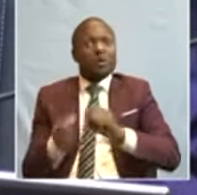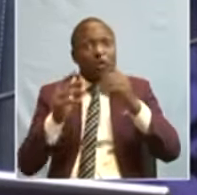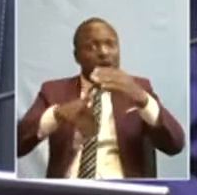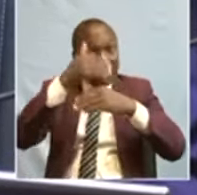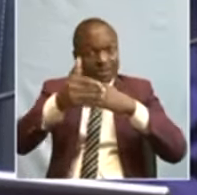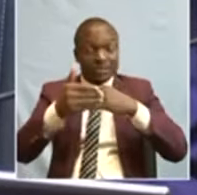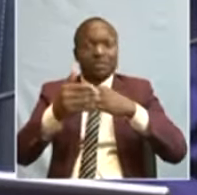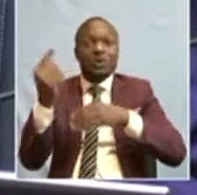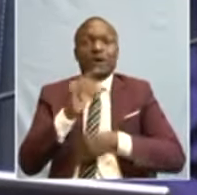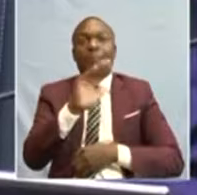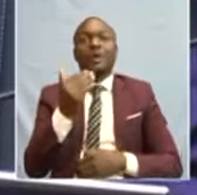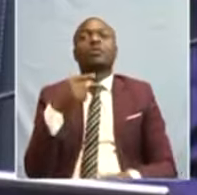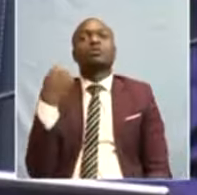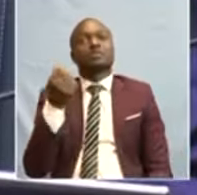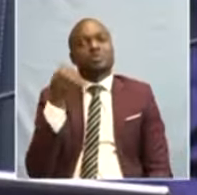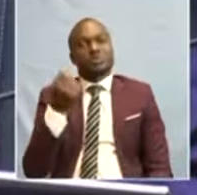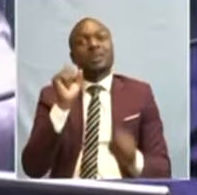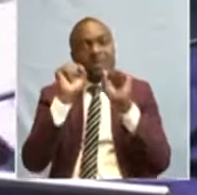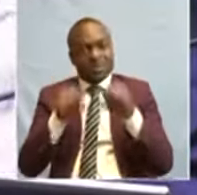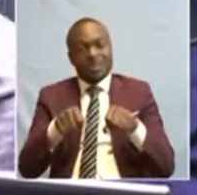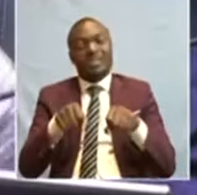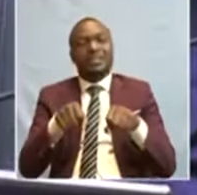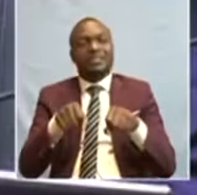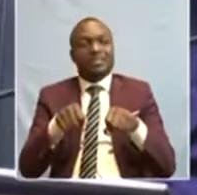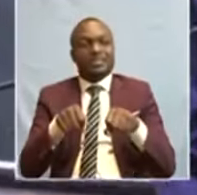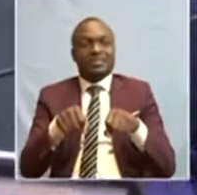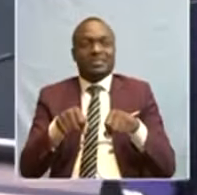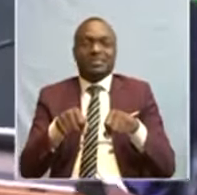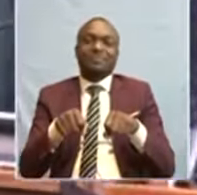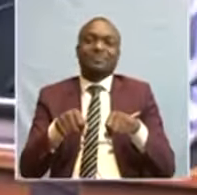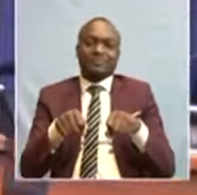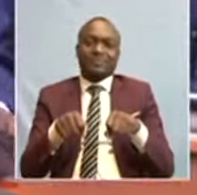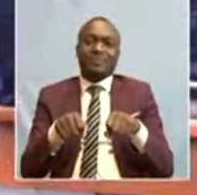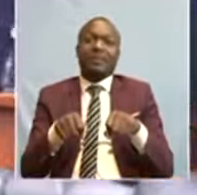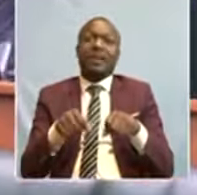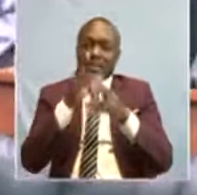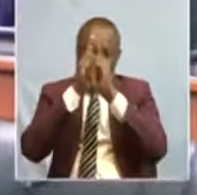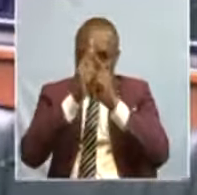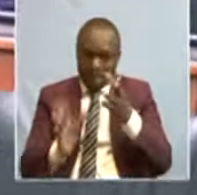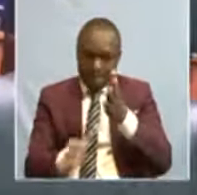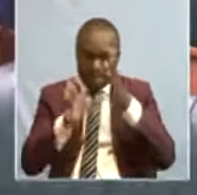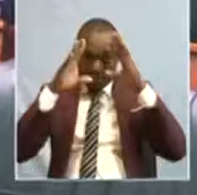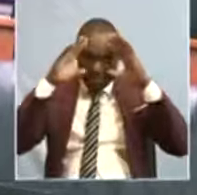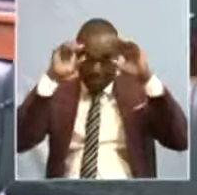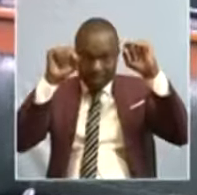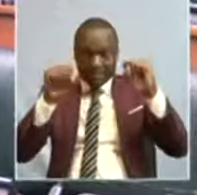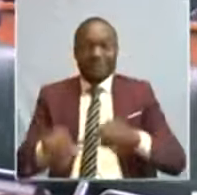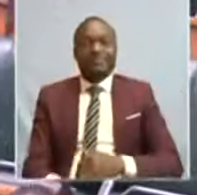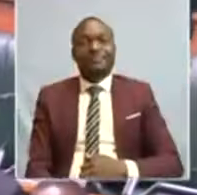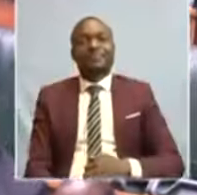back on Tuesday so that we can have some semblance of order. Honor the vice president.